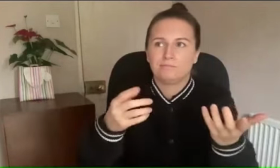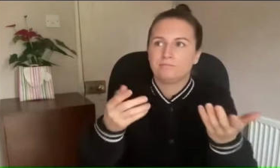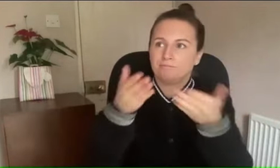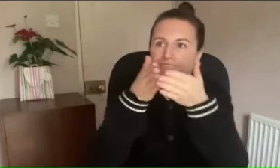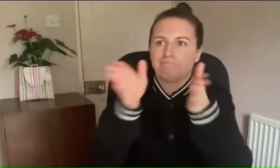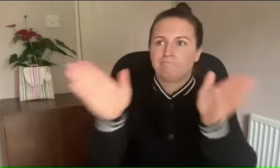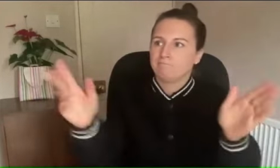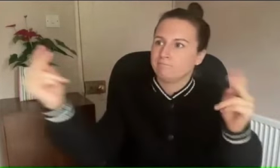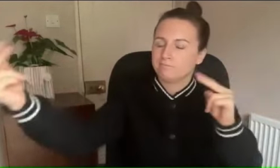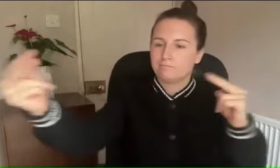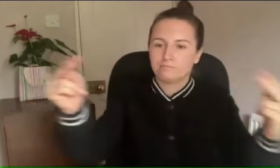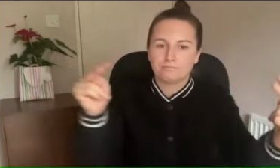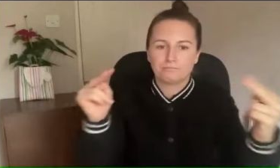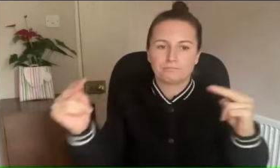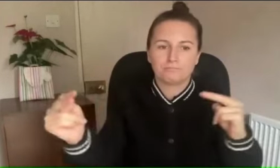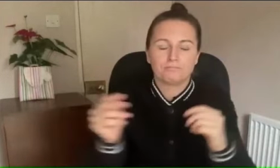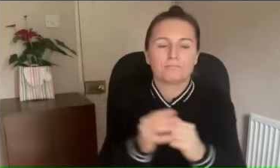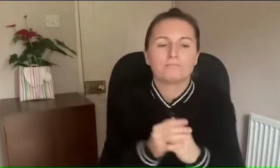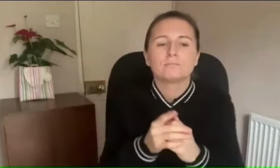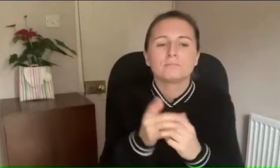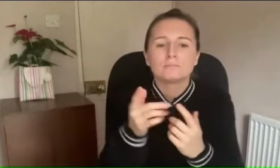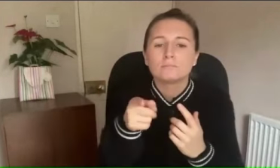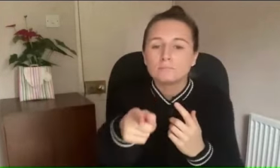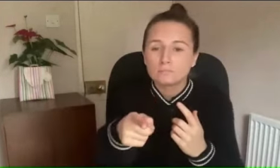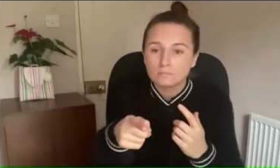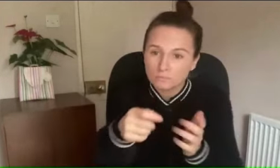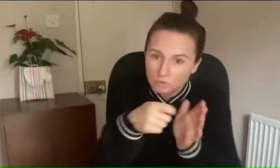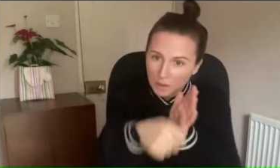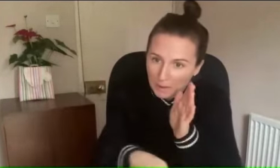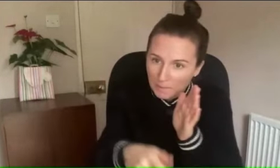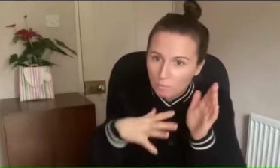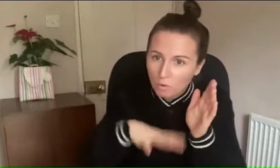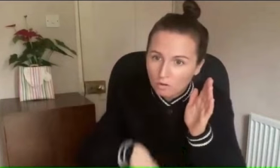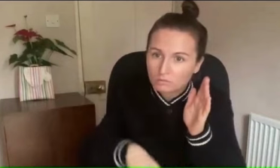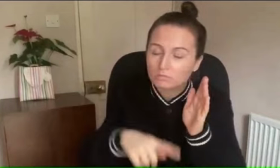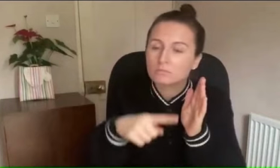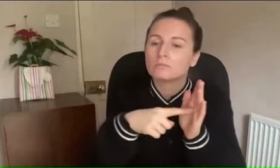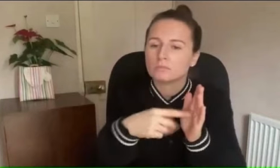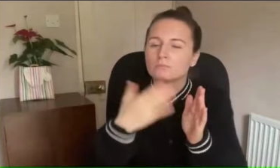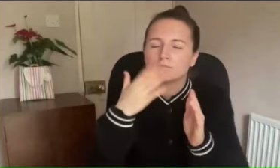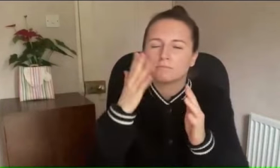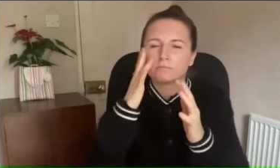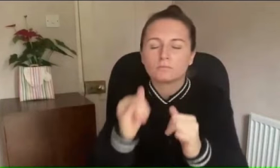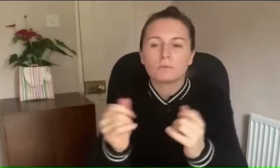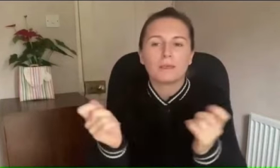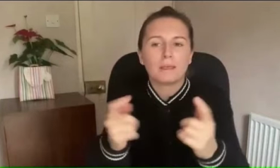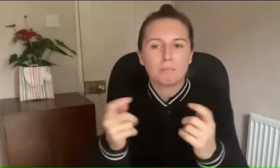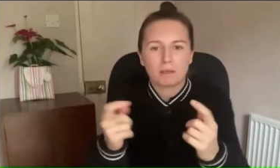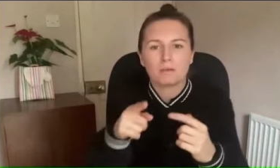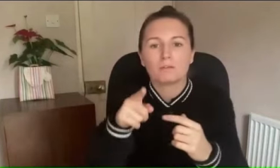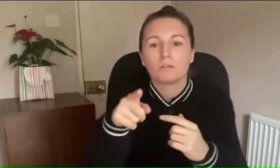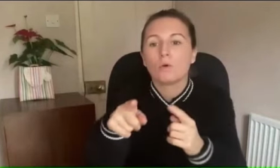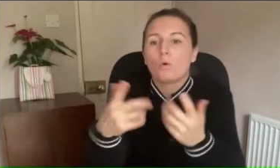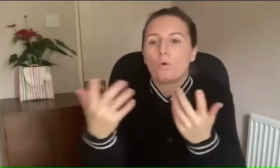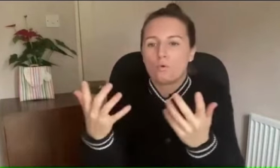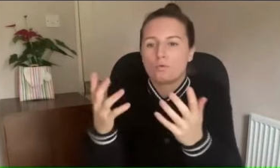Details on how to sign up for any of the sessions will be shared in our emails to you and on our